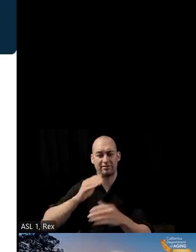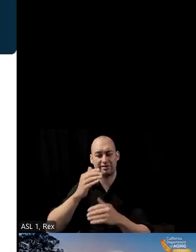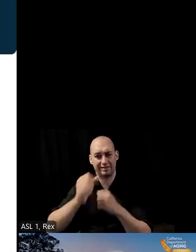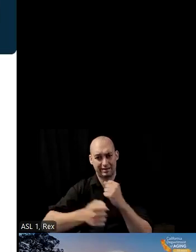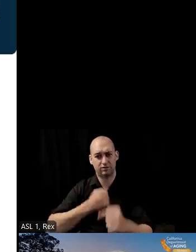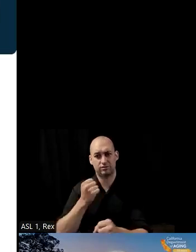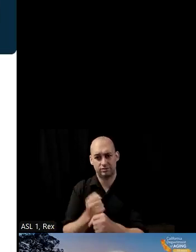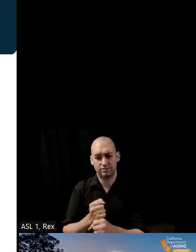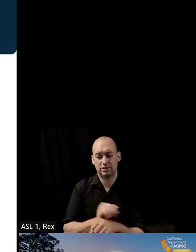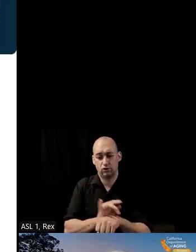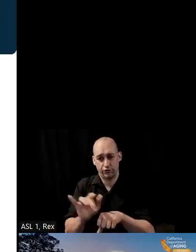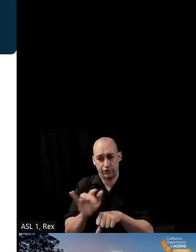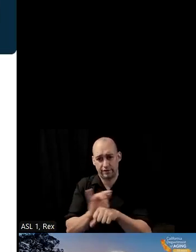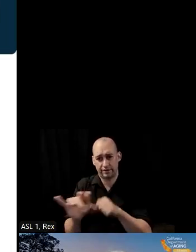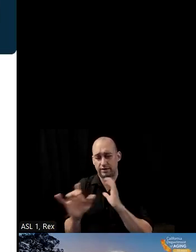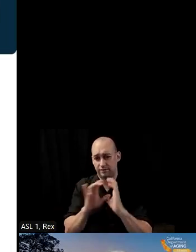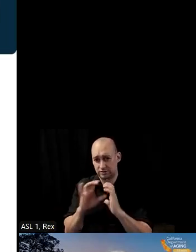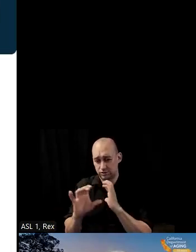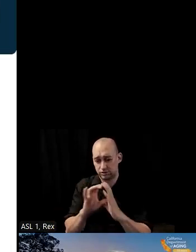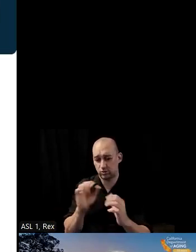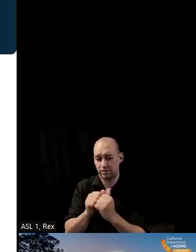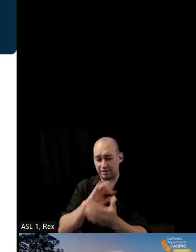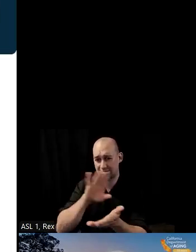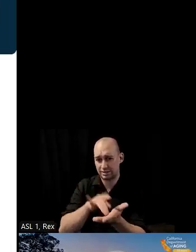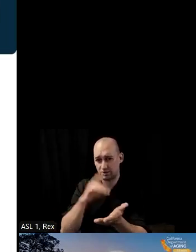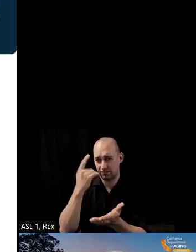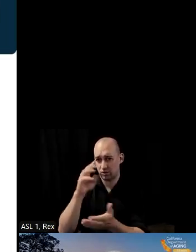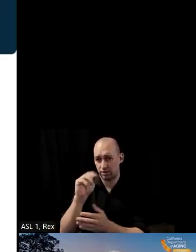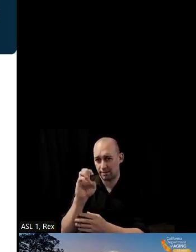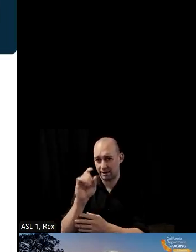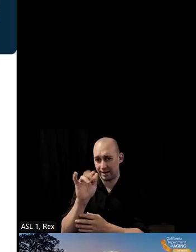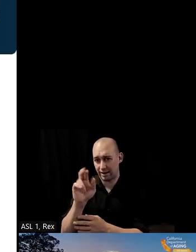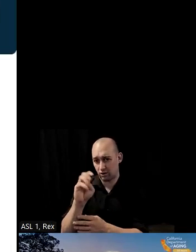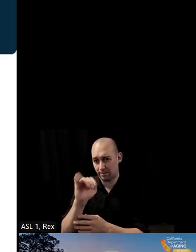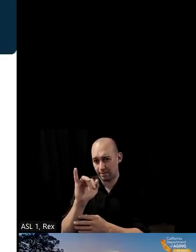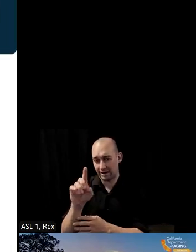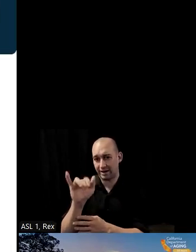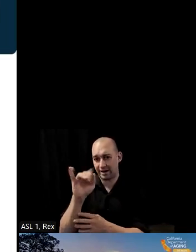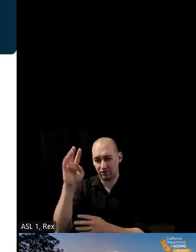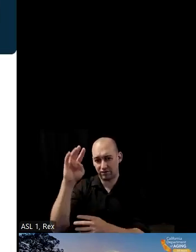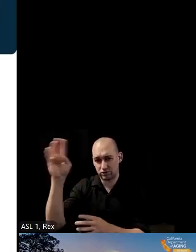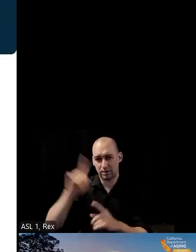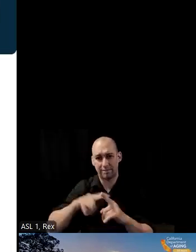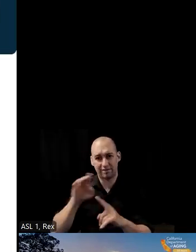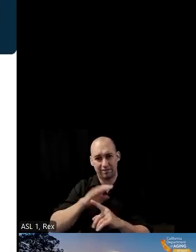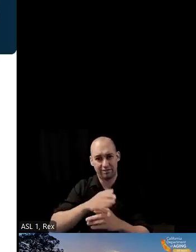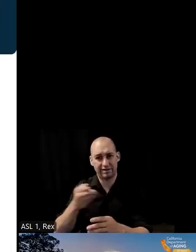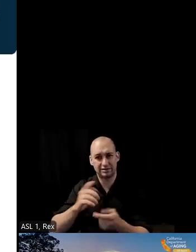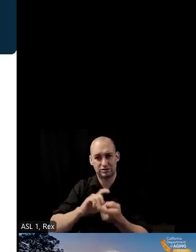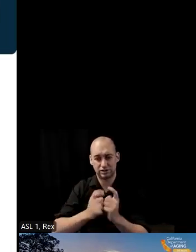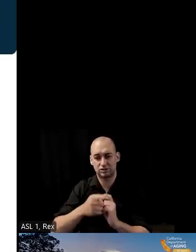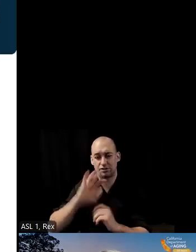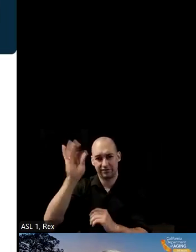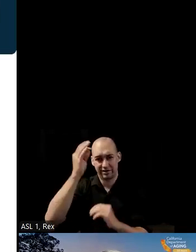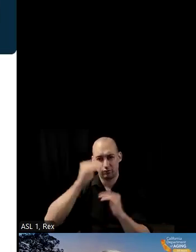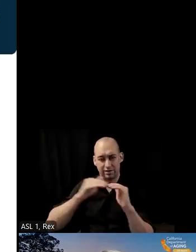early conversations with the Center for Medicare and Medicaid Innovation, but things have changed a bit at the federal level, so it's